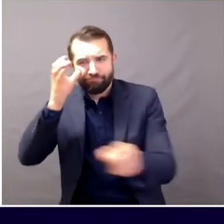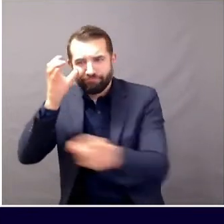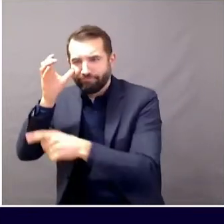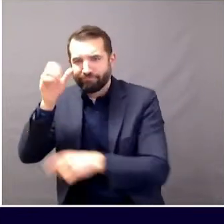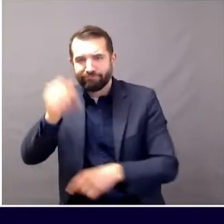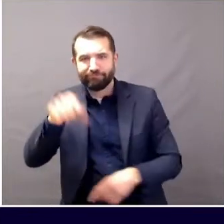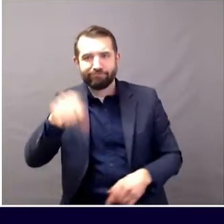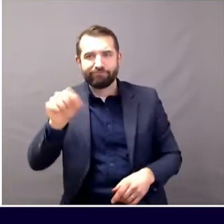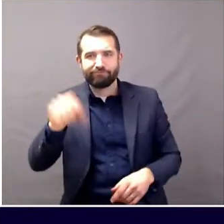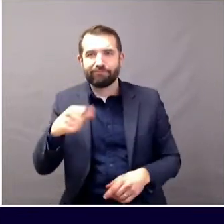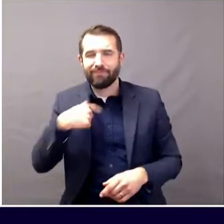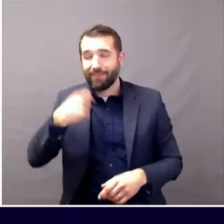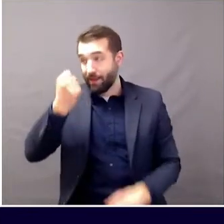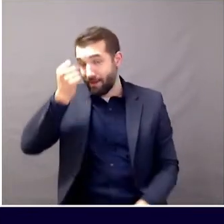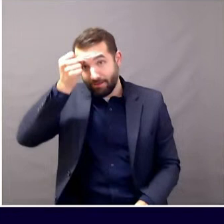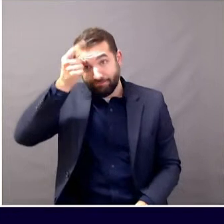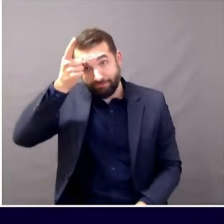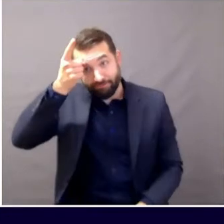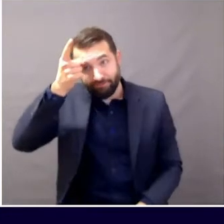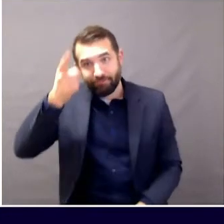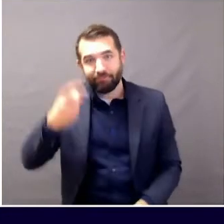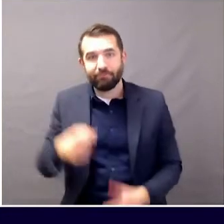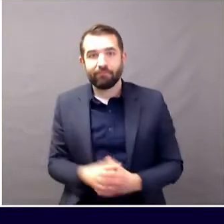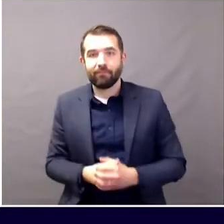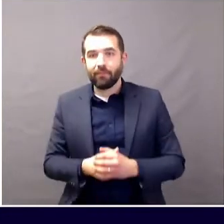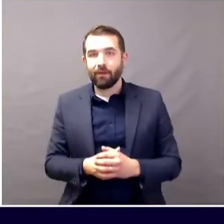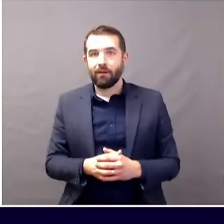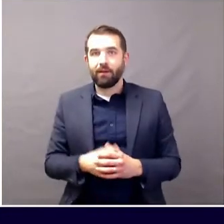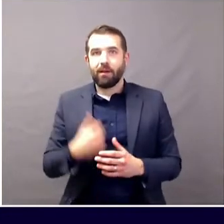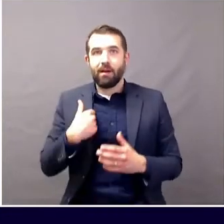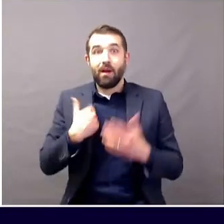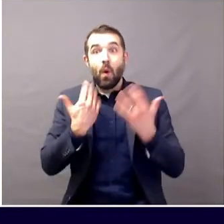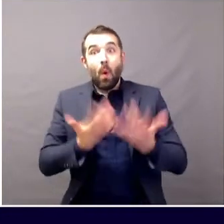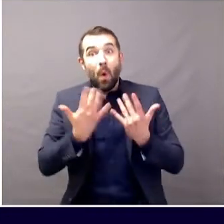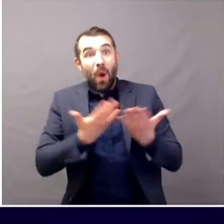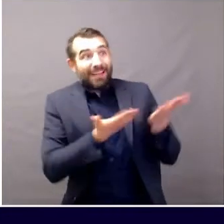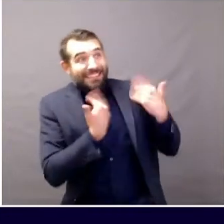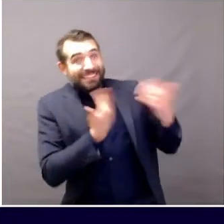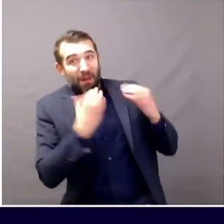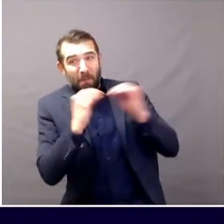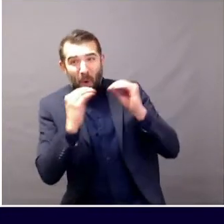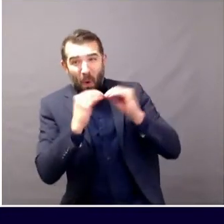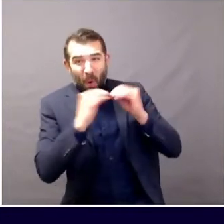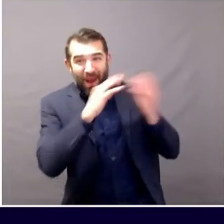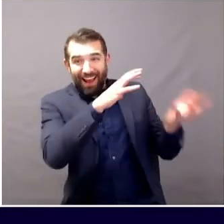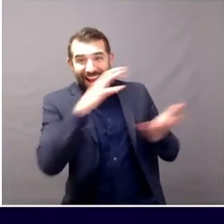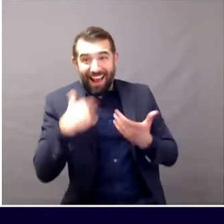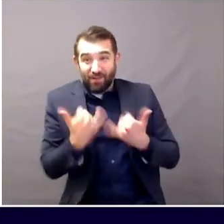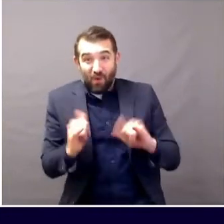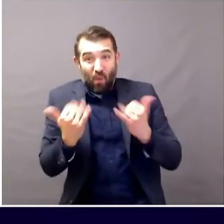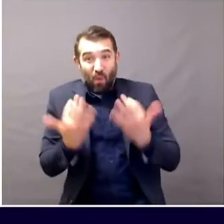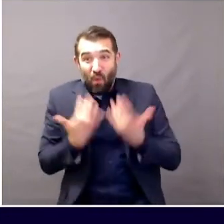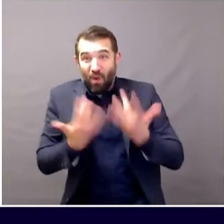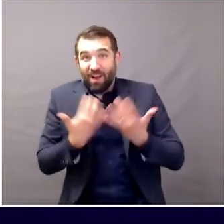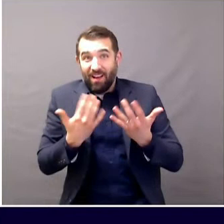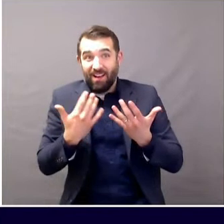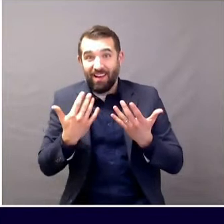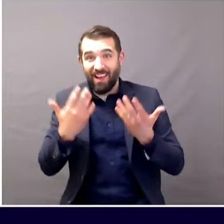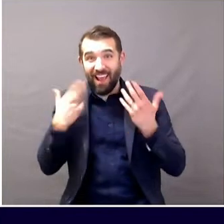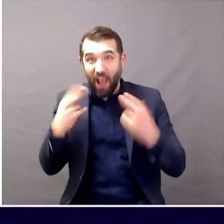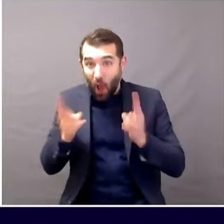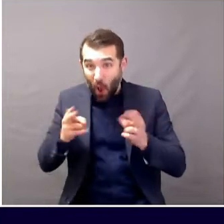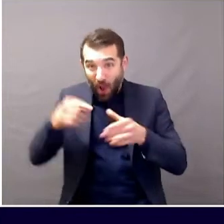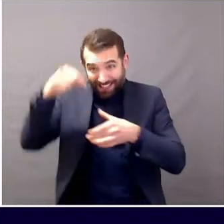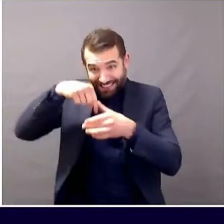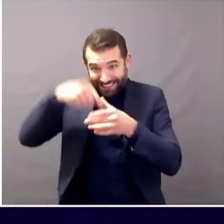It is just a question of how quickly we can race through that inner circle so we can start expanding outward. Got it.